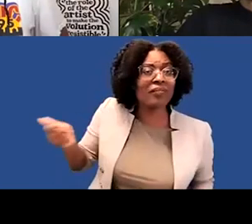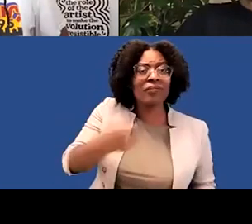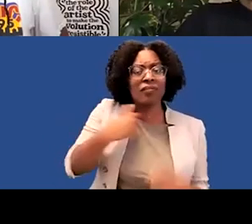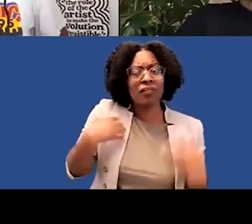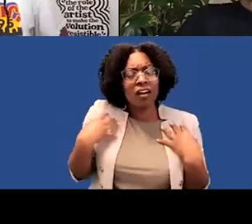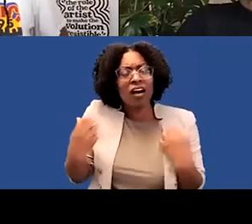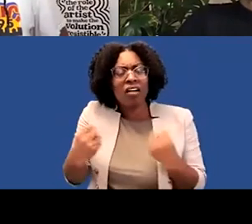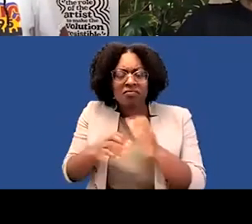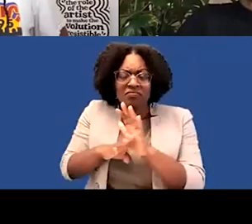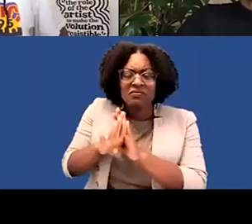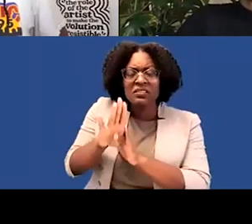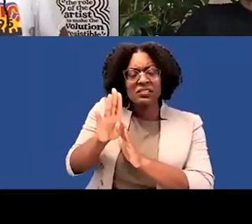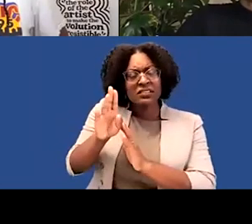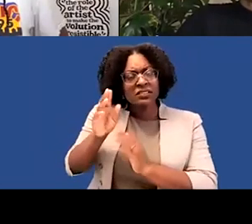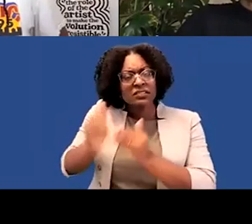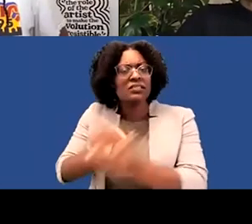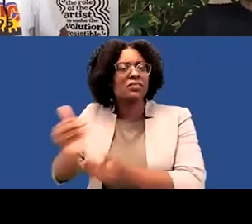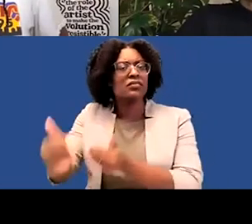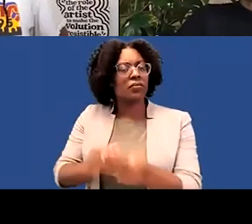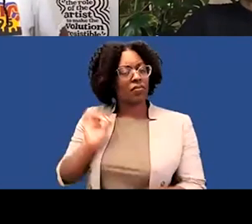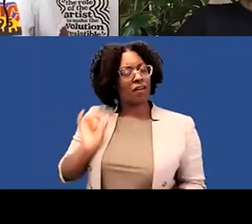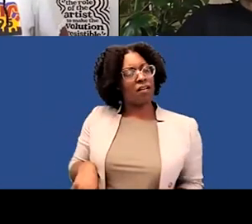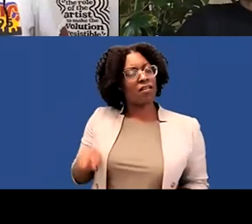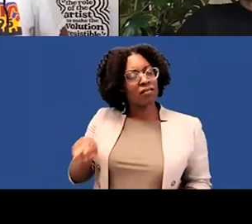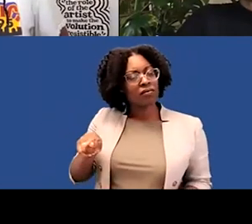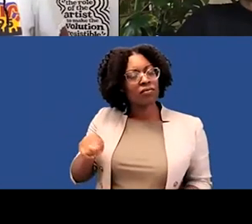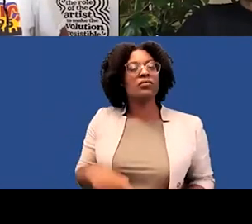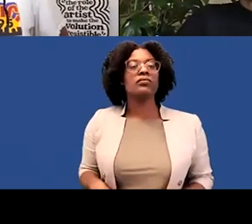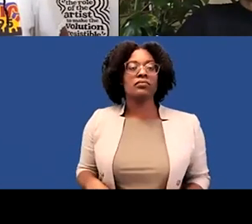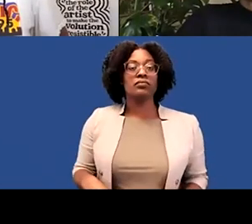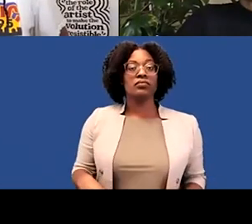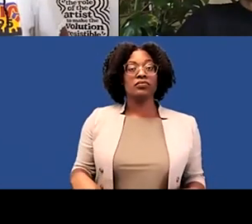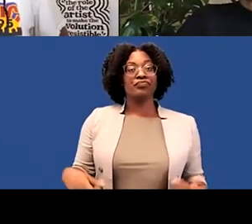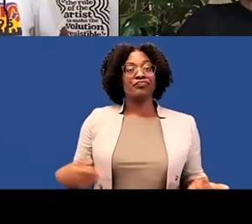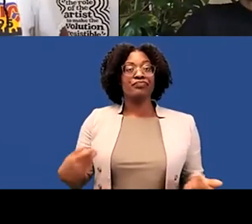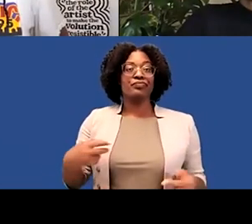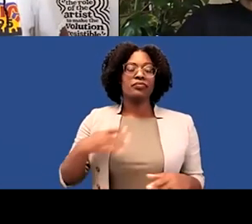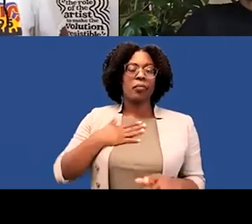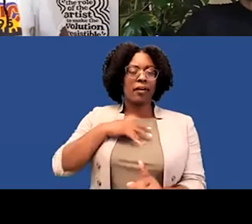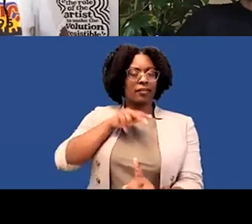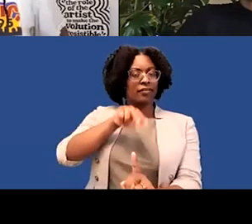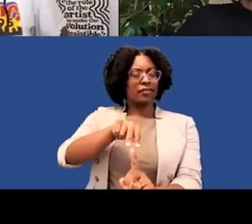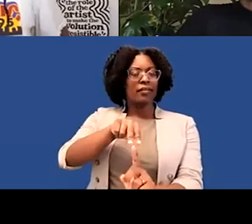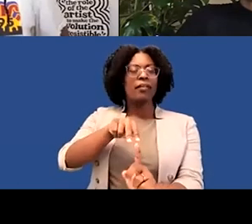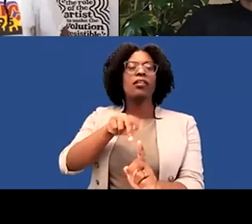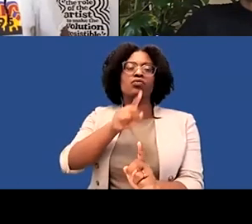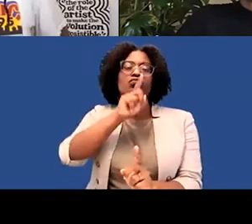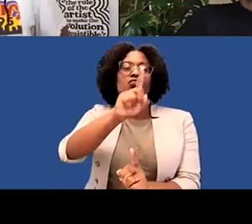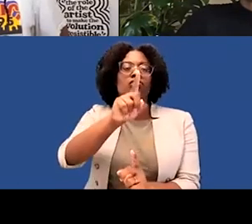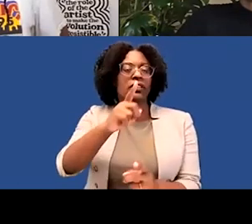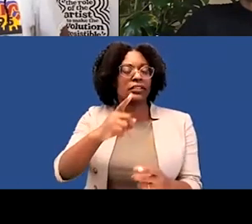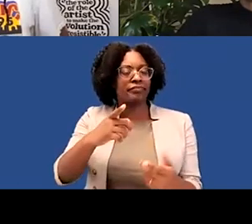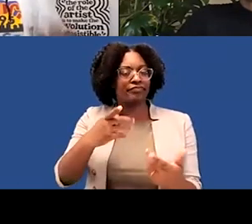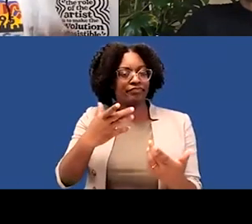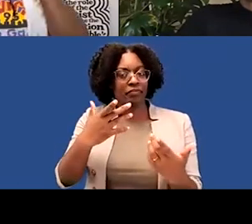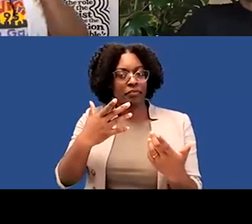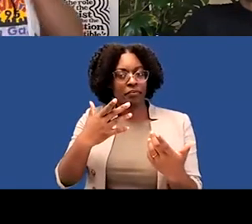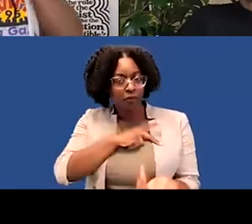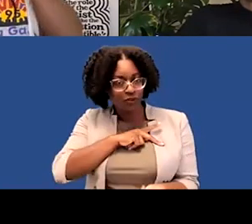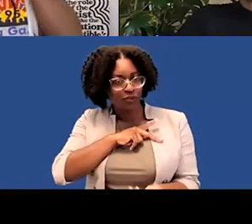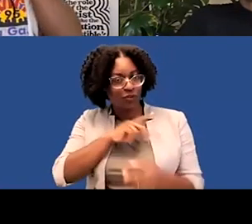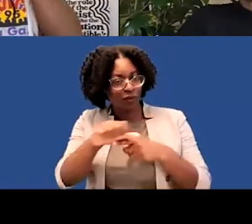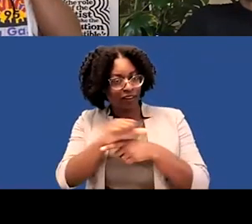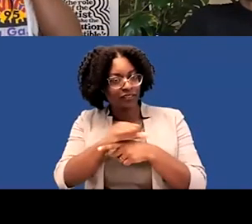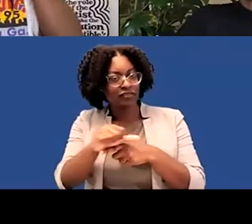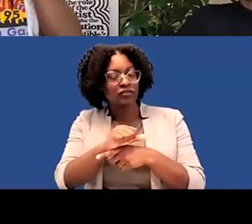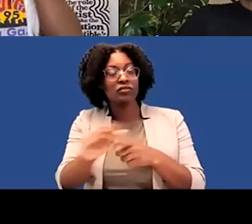coming to a place where I think for me, it's a daily practice. It's a personal practice. It starts with me, and it starts with me being kind